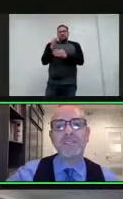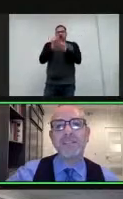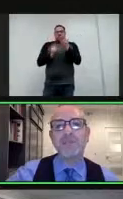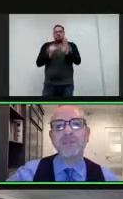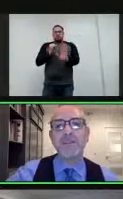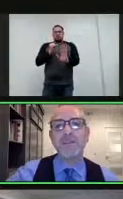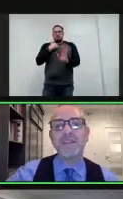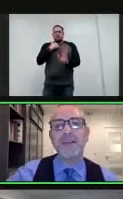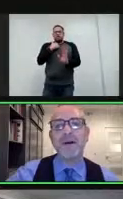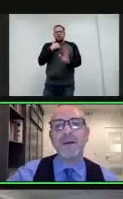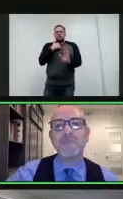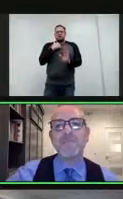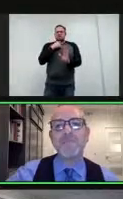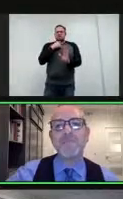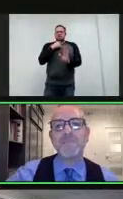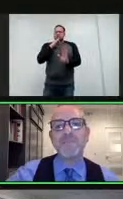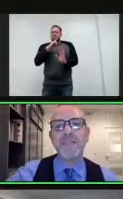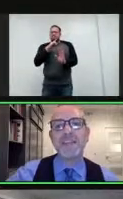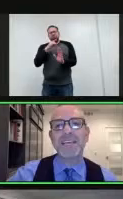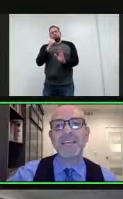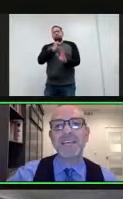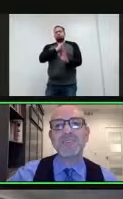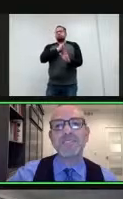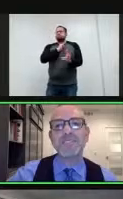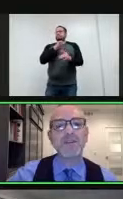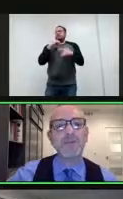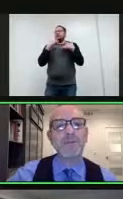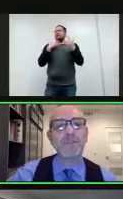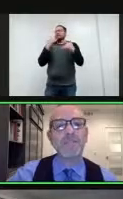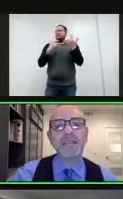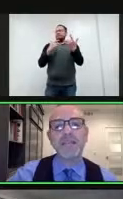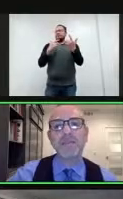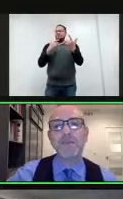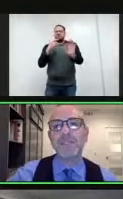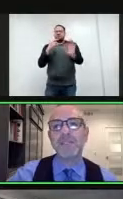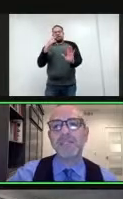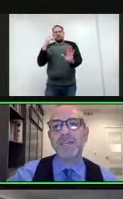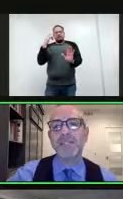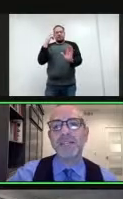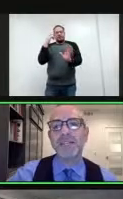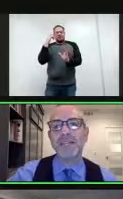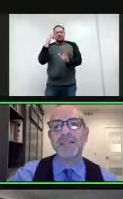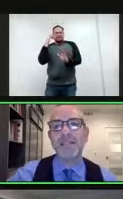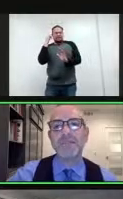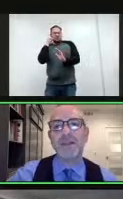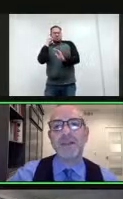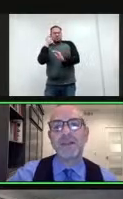I was particularly excited and interested to hear where this landed, because